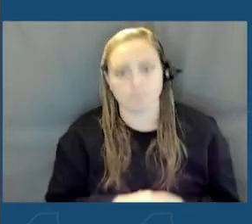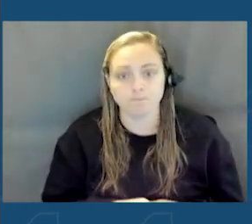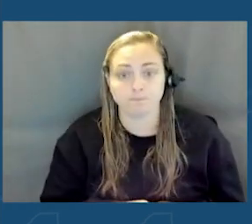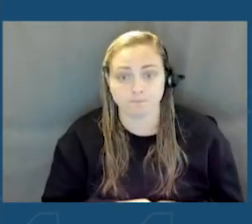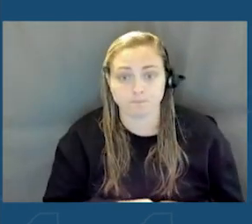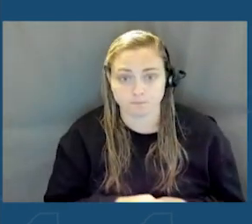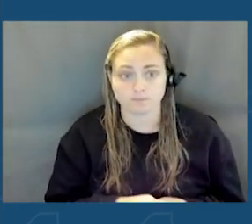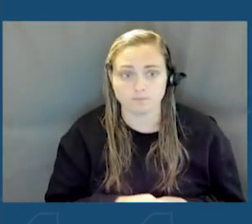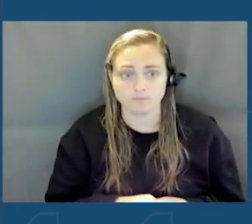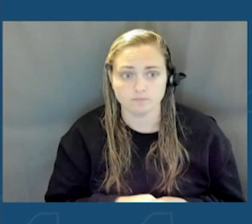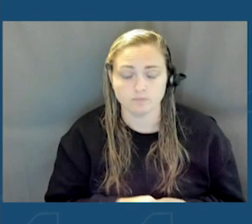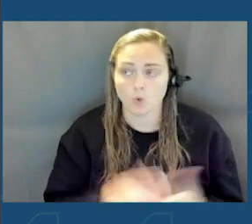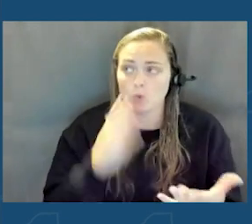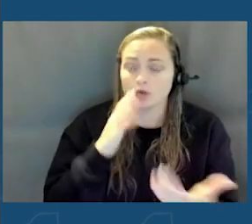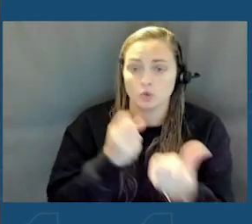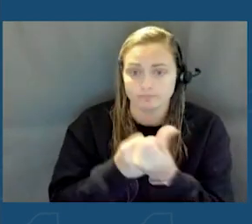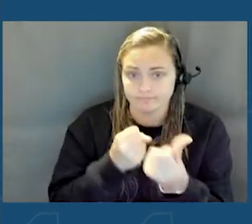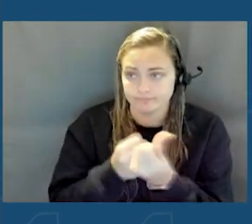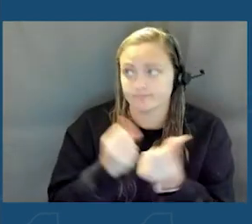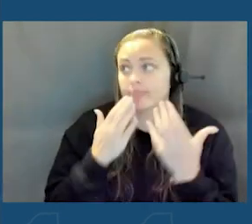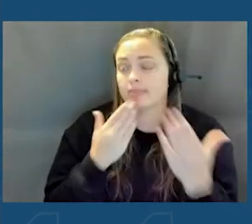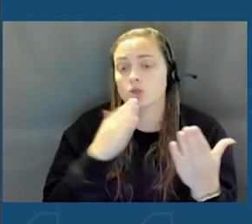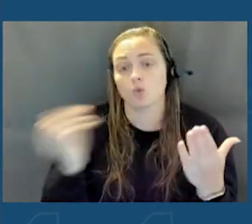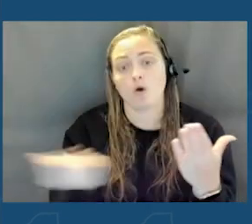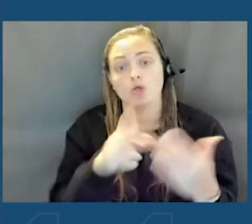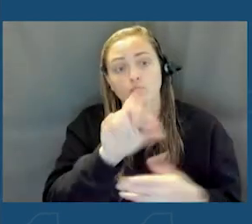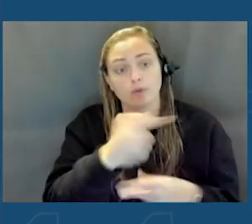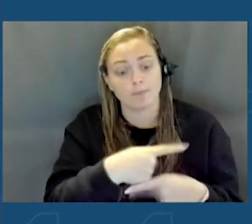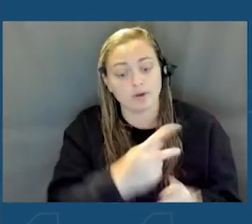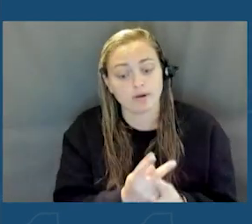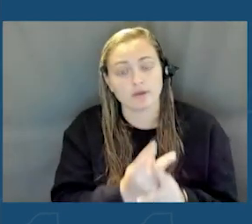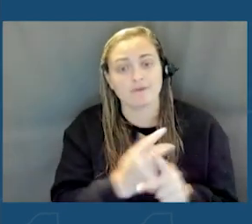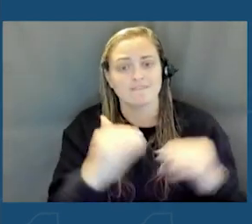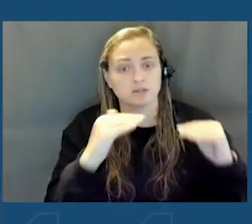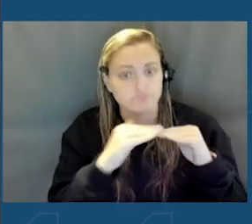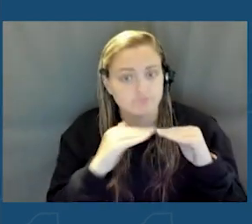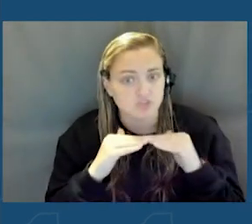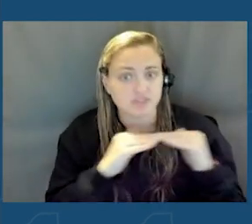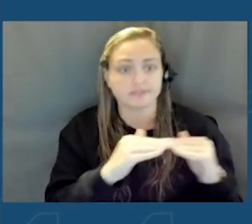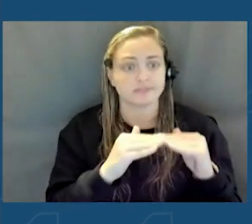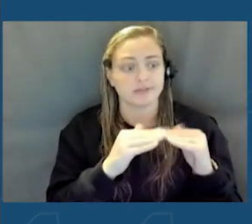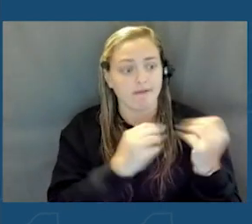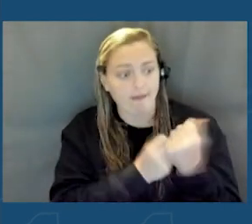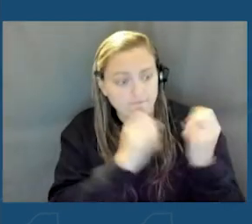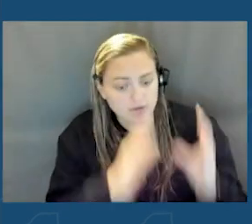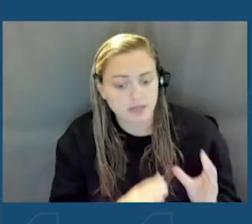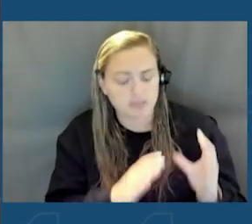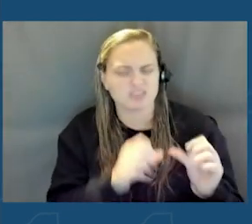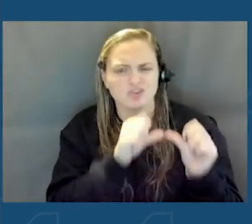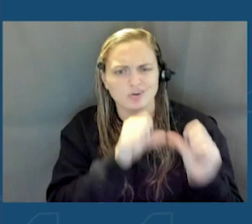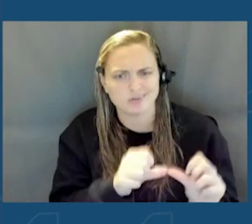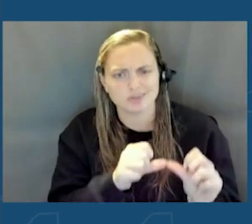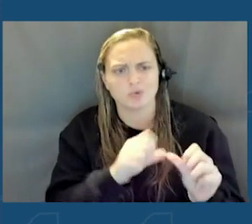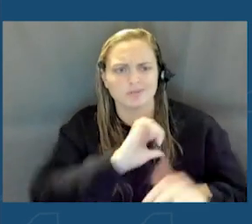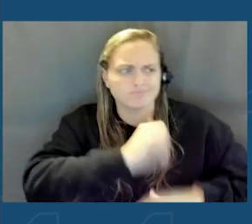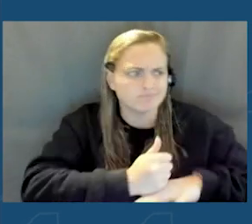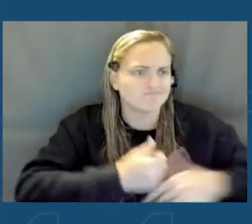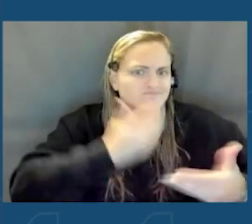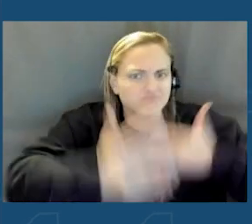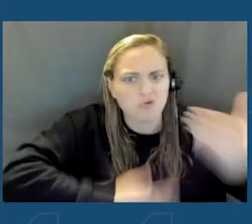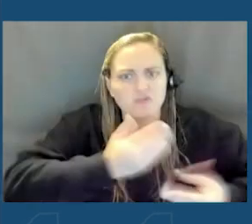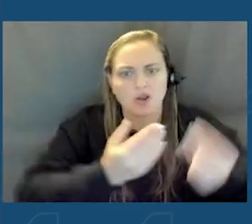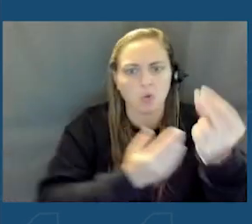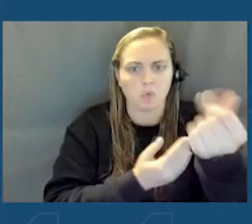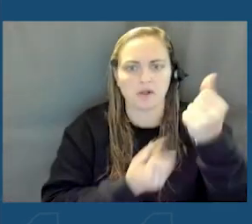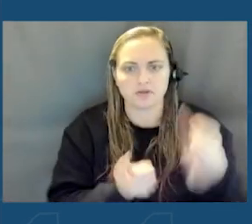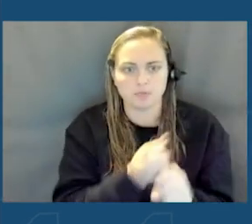commend and thank all of the reproductive justice and gender equity advocates for pivoting and mobilizing so swiftly in order to meet